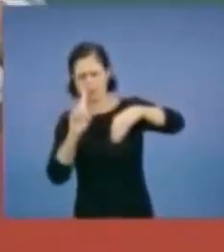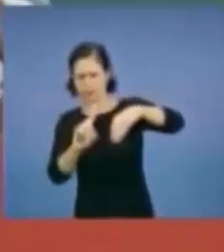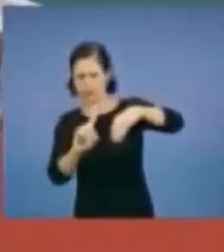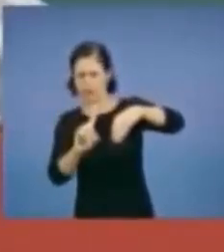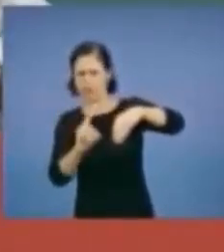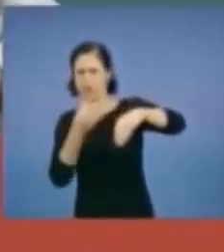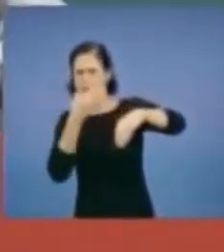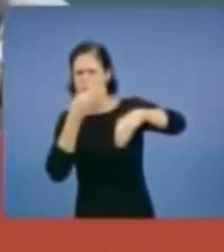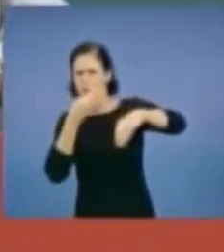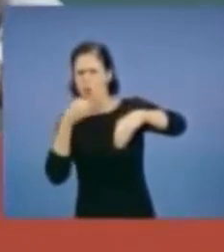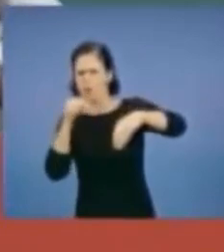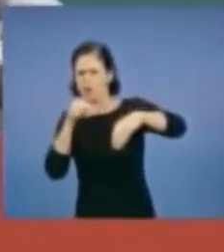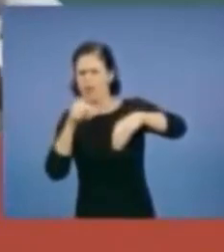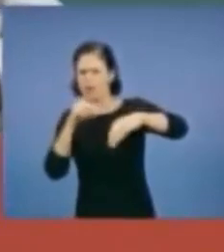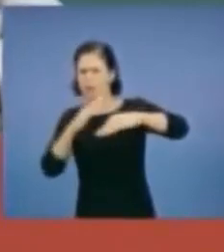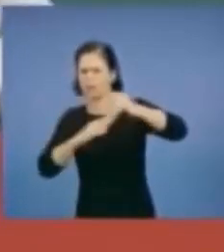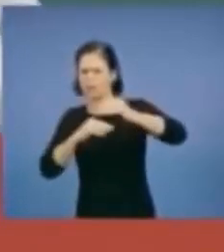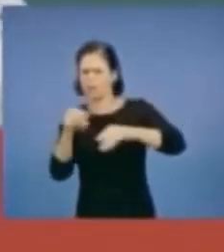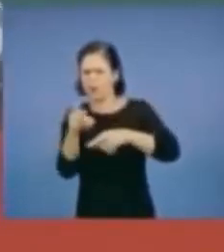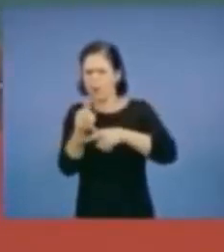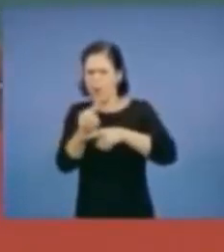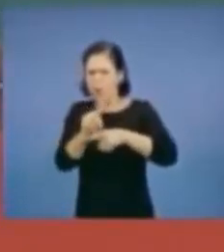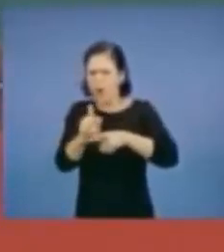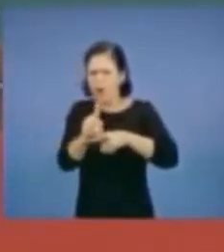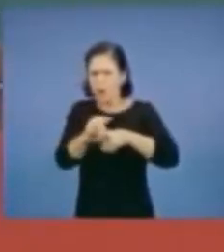the guy that took care of the garden.